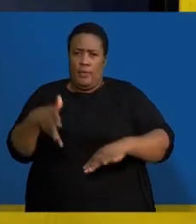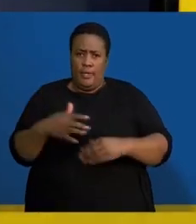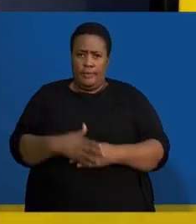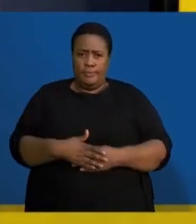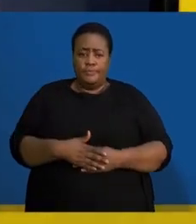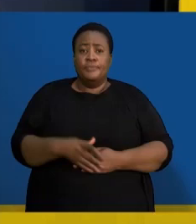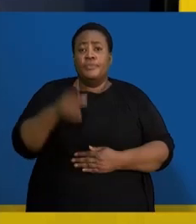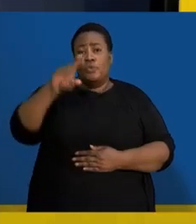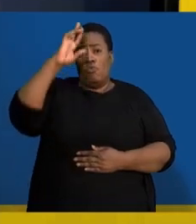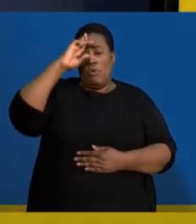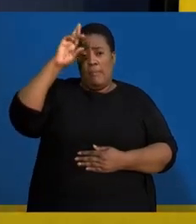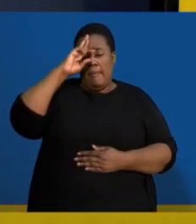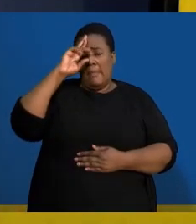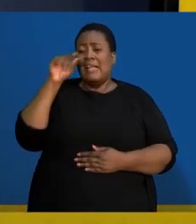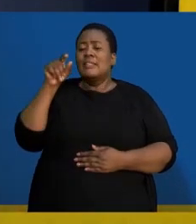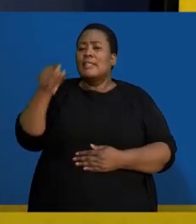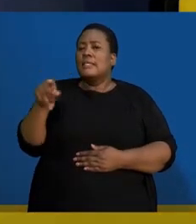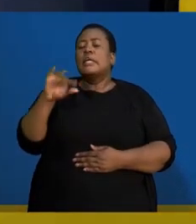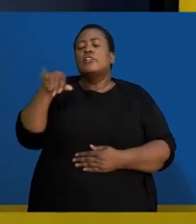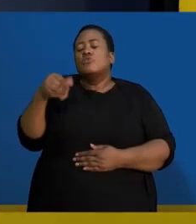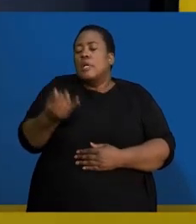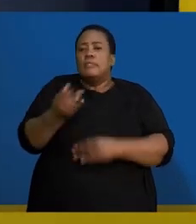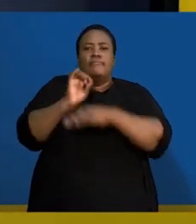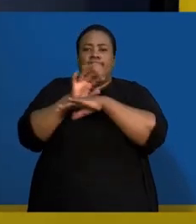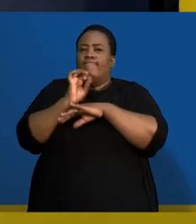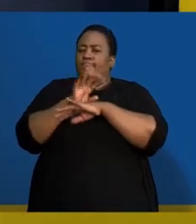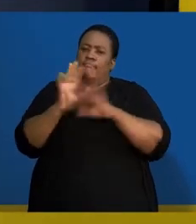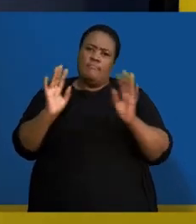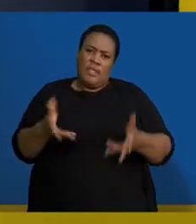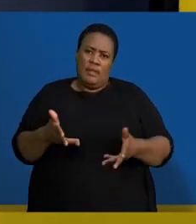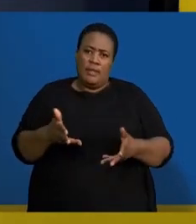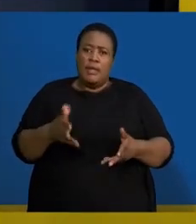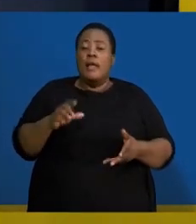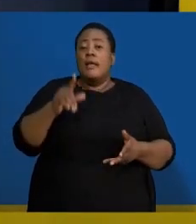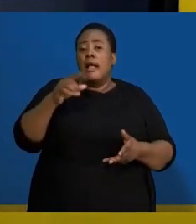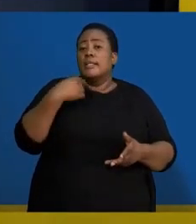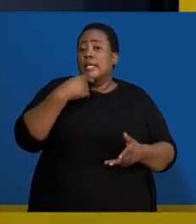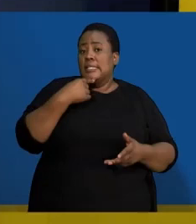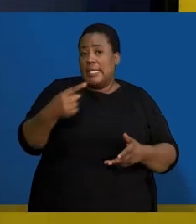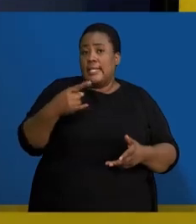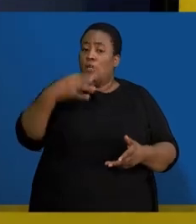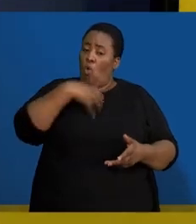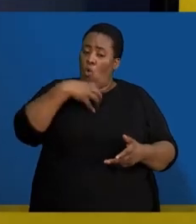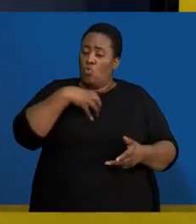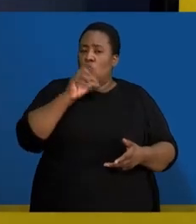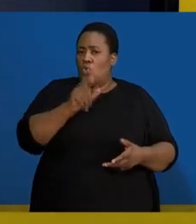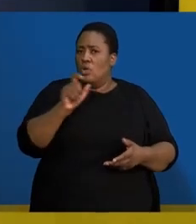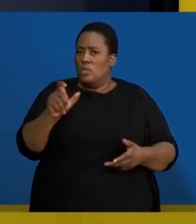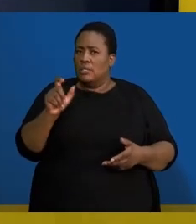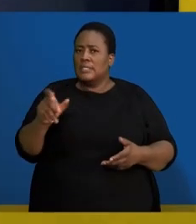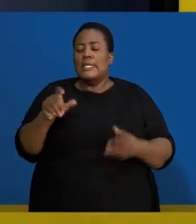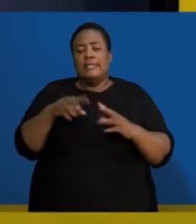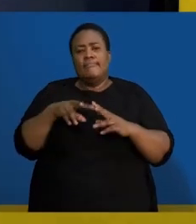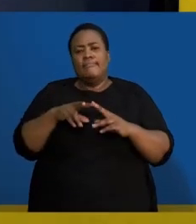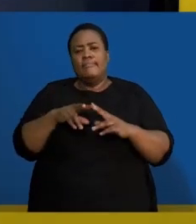remember, these are just the suggested responses. As I said to you, you are using your own words. There are different ways